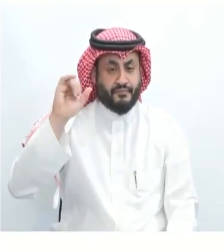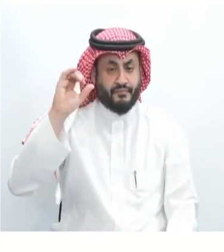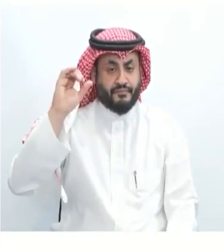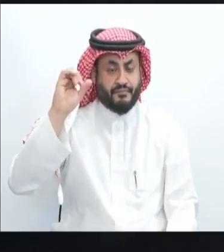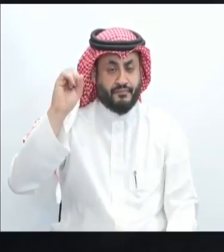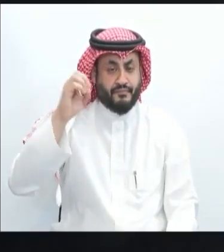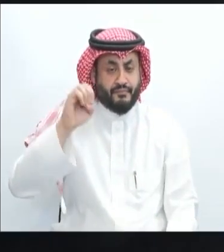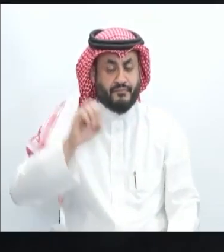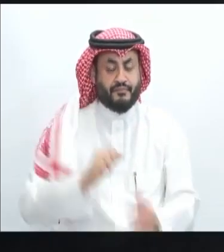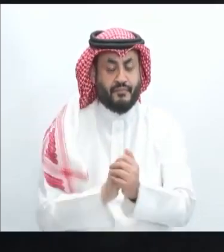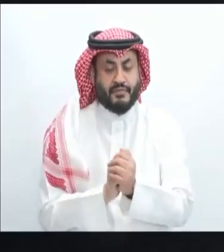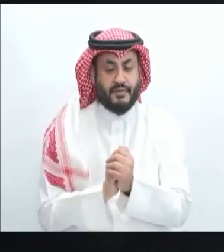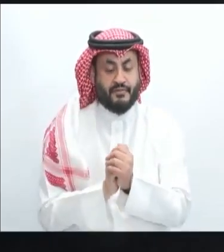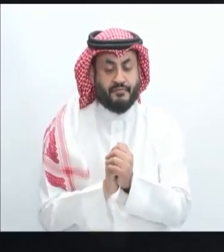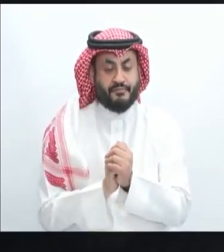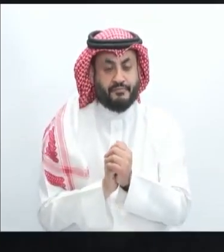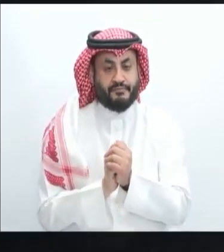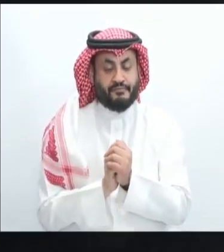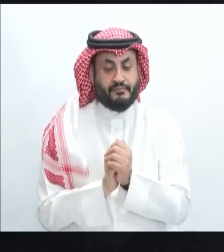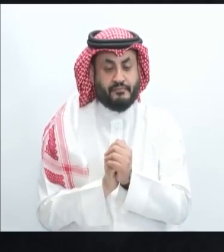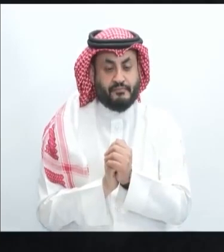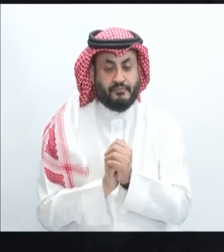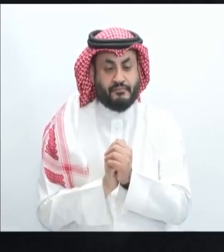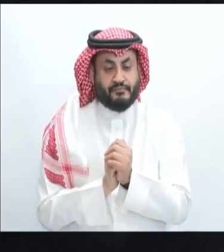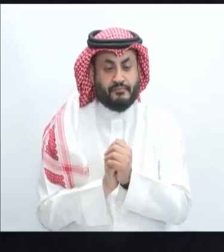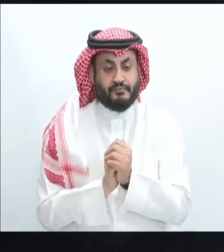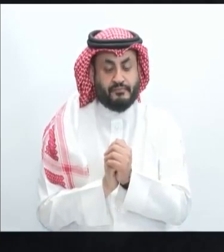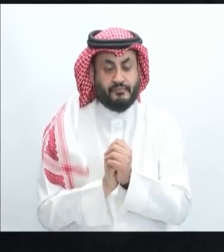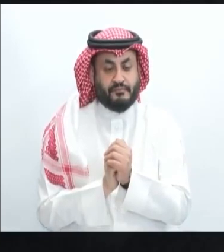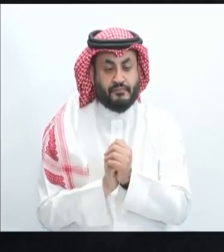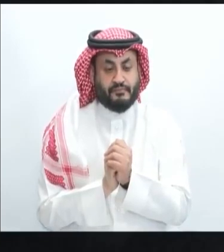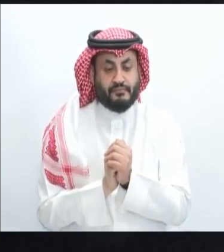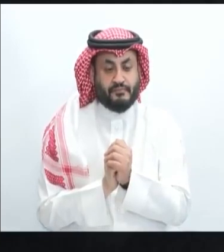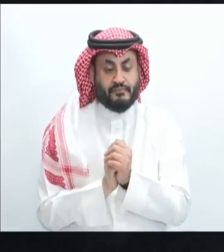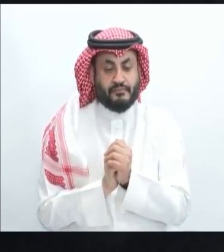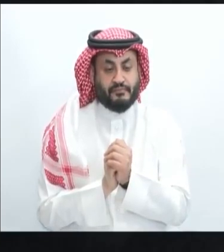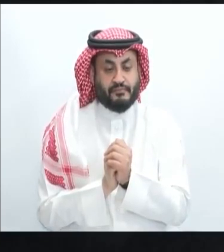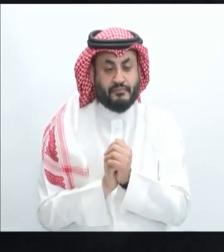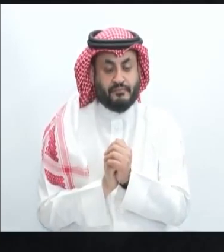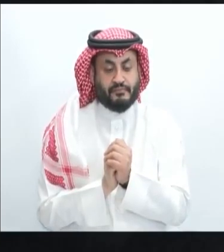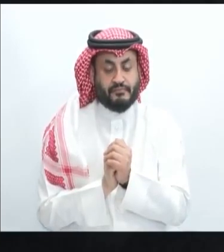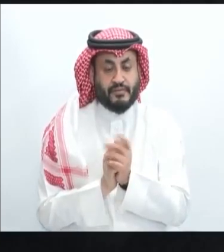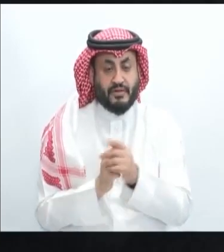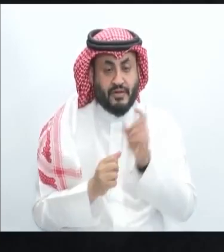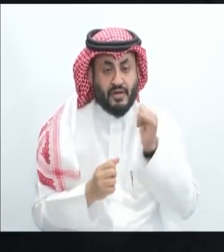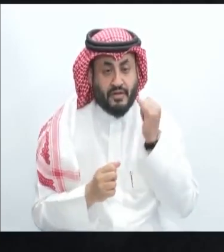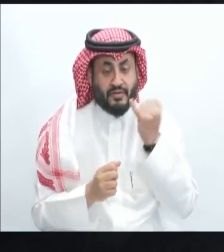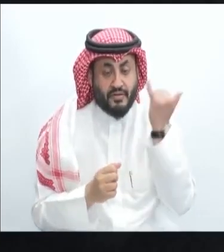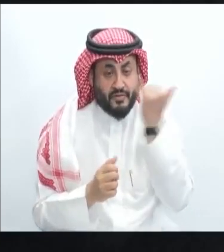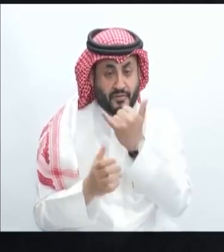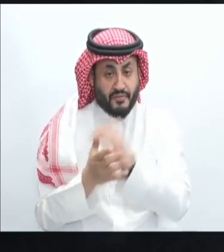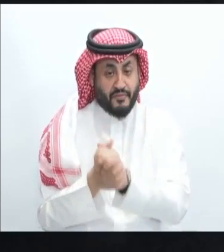want to have, or if you want to have a good life or a healthy life, it is important that